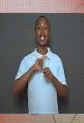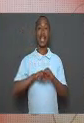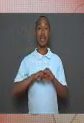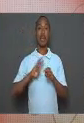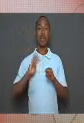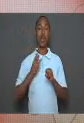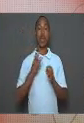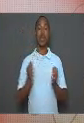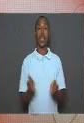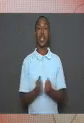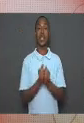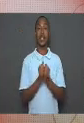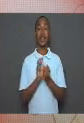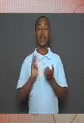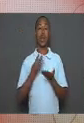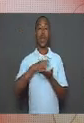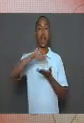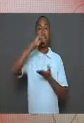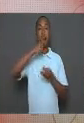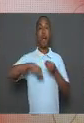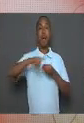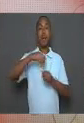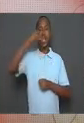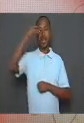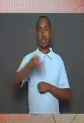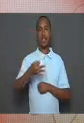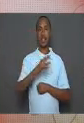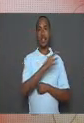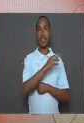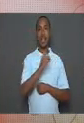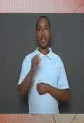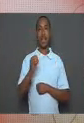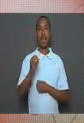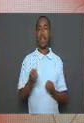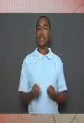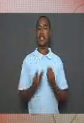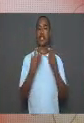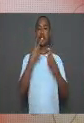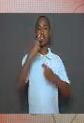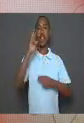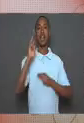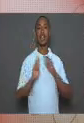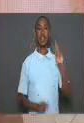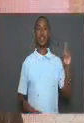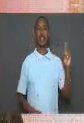were together, we learned about limiting and excess